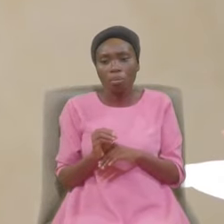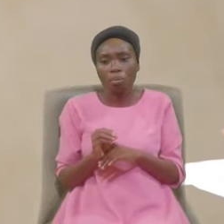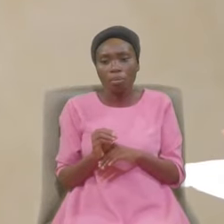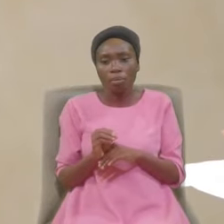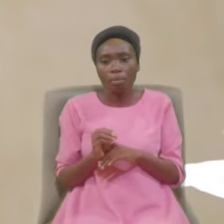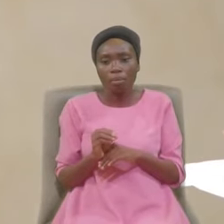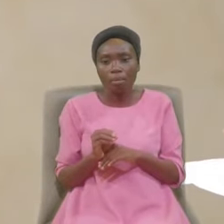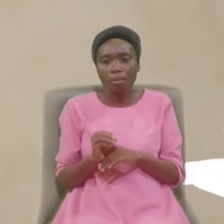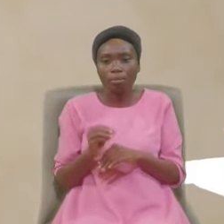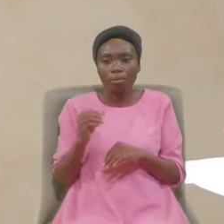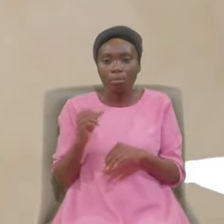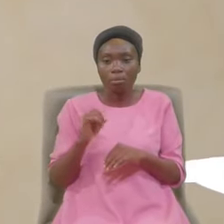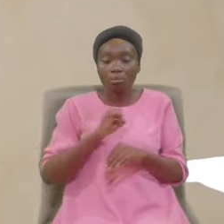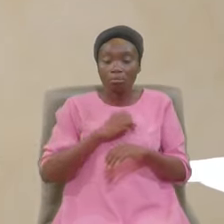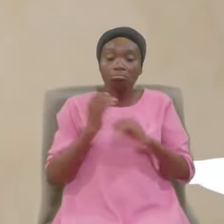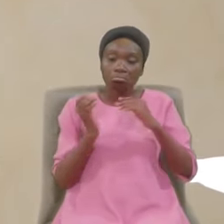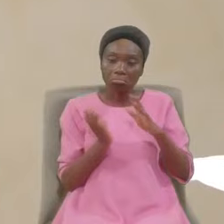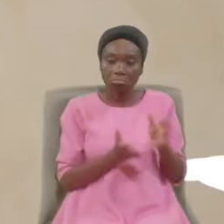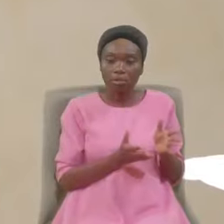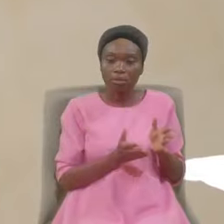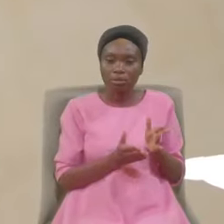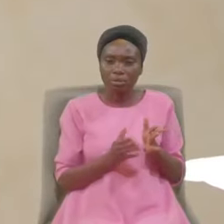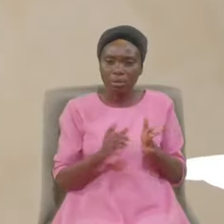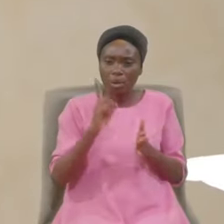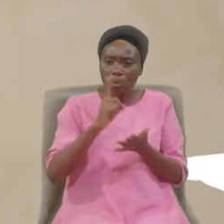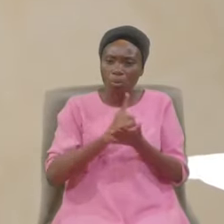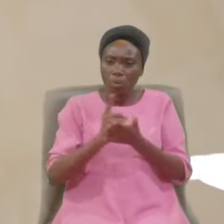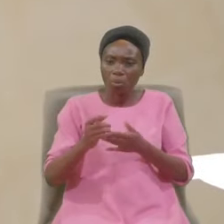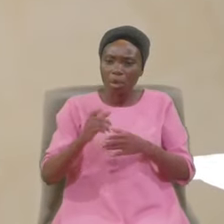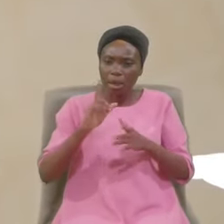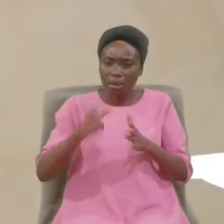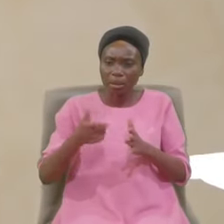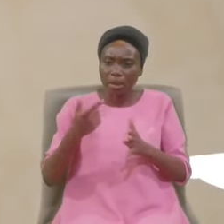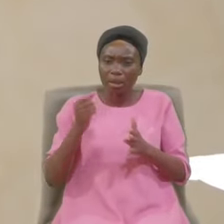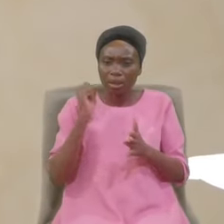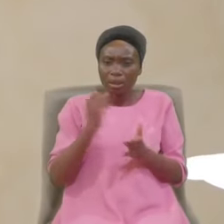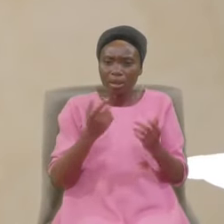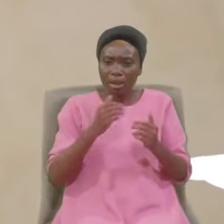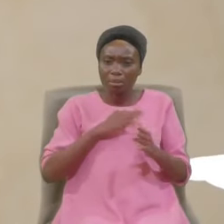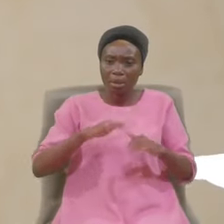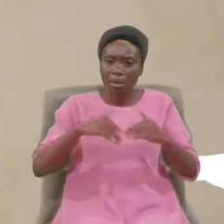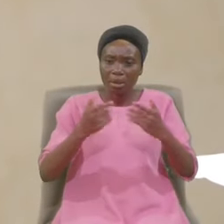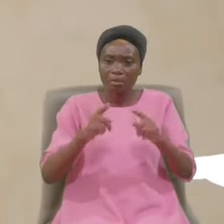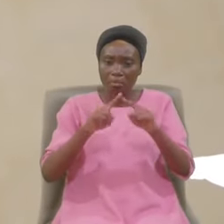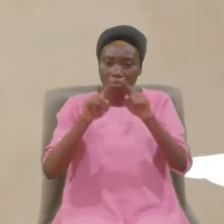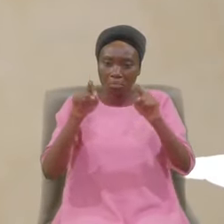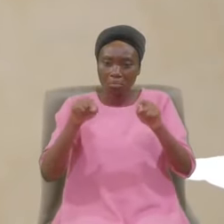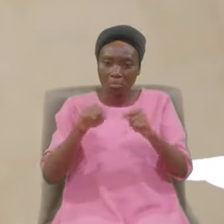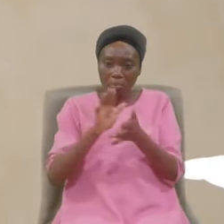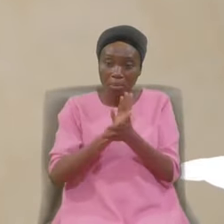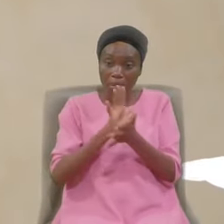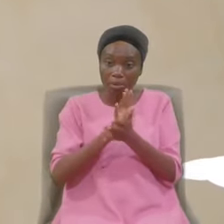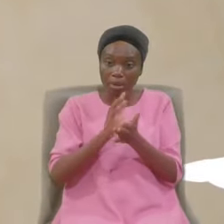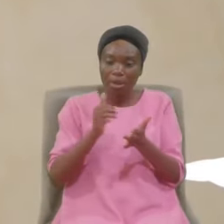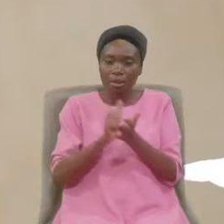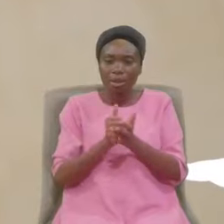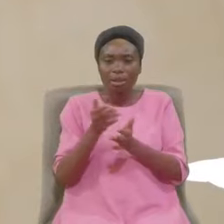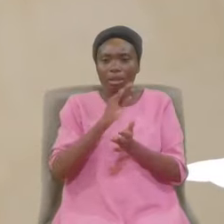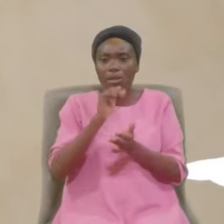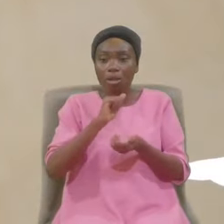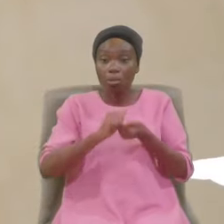then we departed. A week later, she came and she gave me a leaflet, like flyer. He said there is a